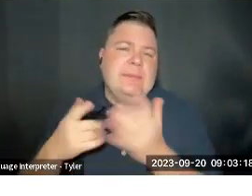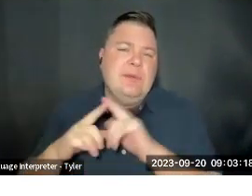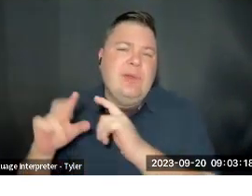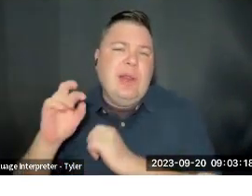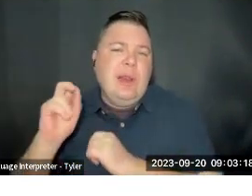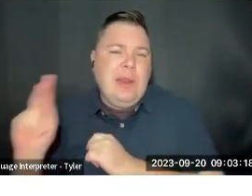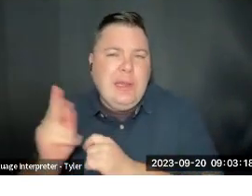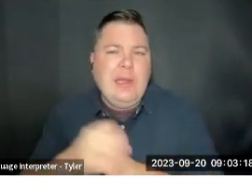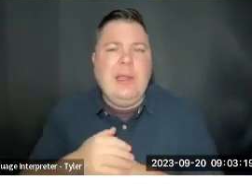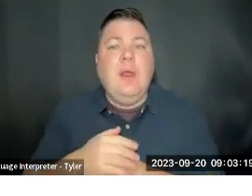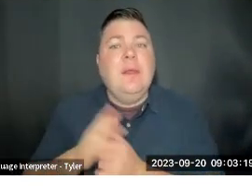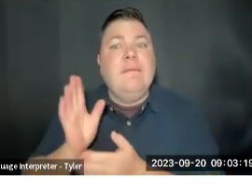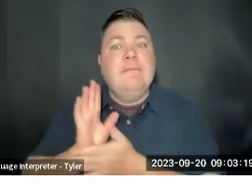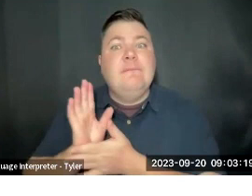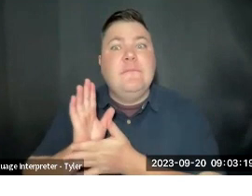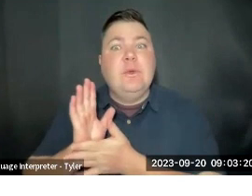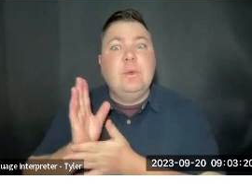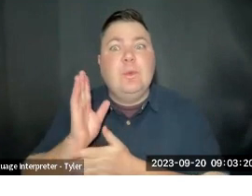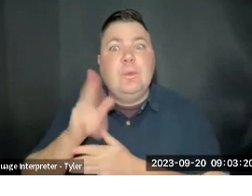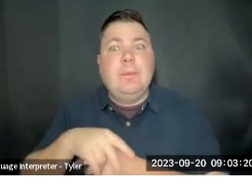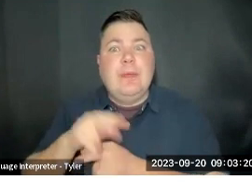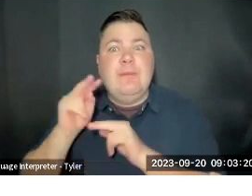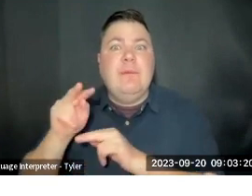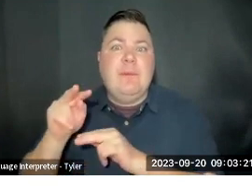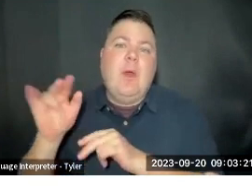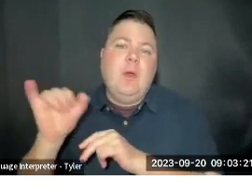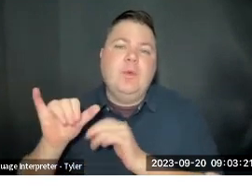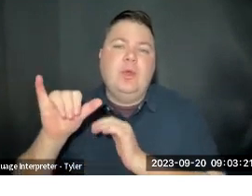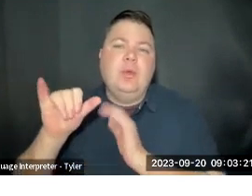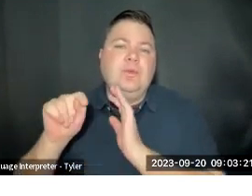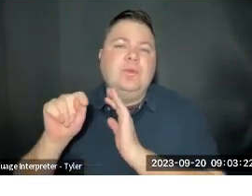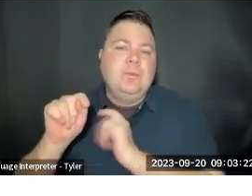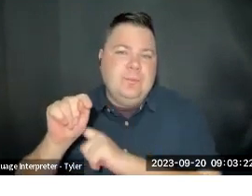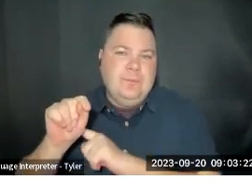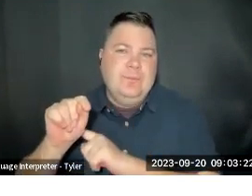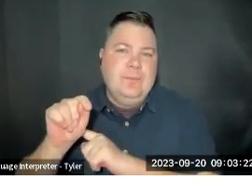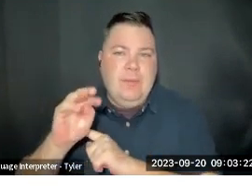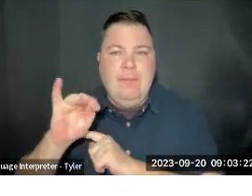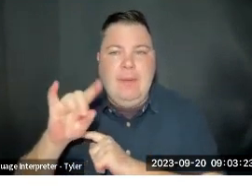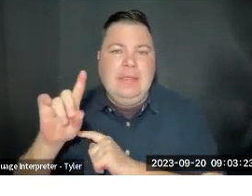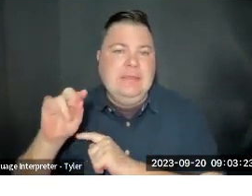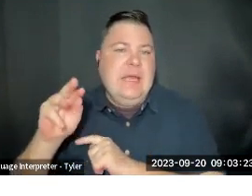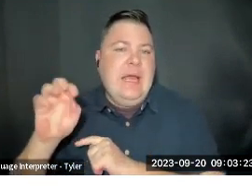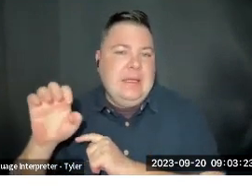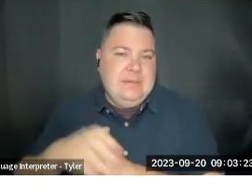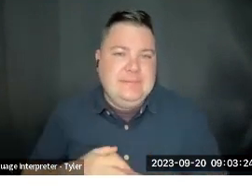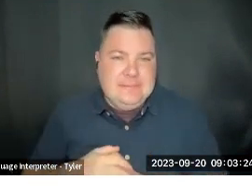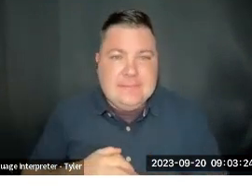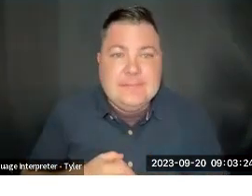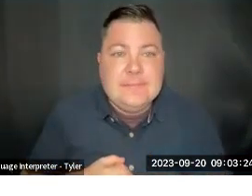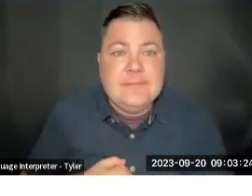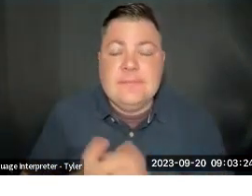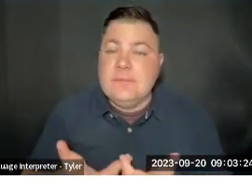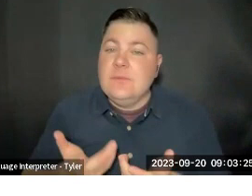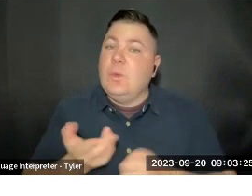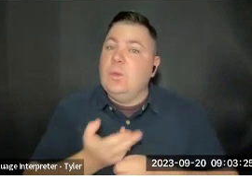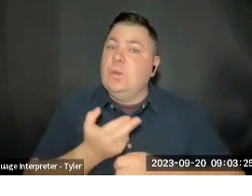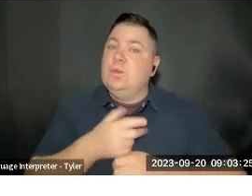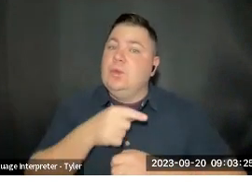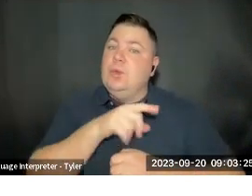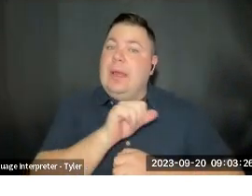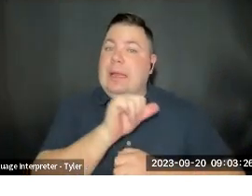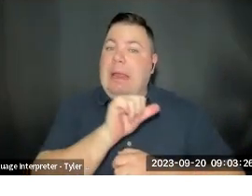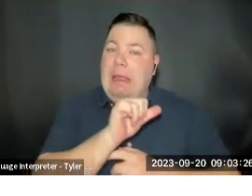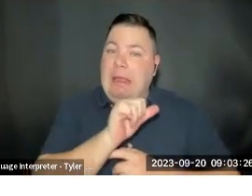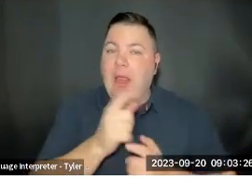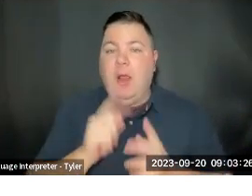The video will also be available on MindsEye's YouTube channel. Today, we'll be using the Q&A box as well as the raise